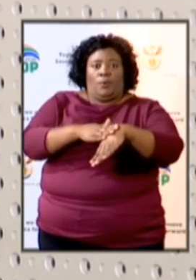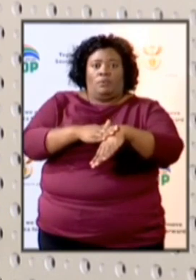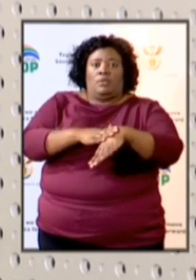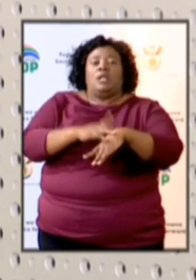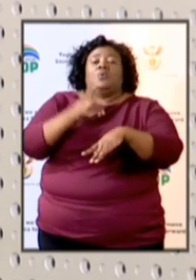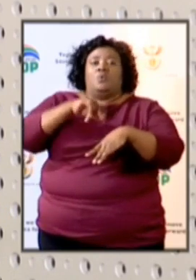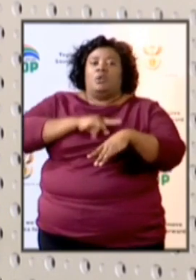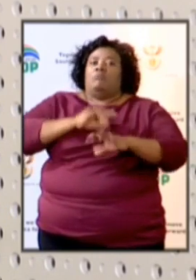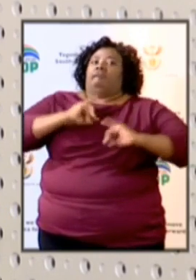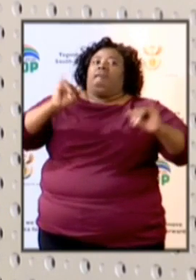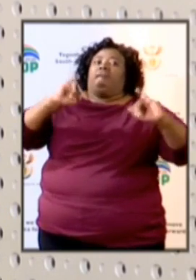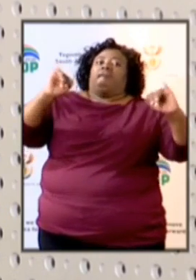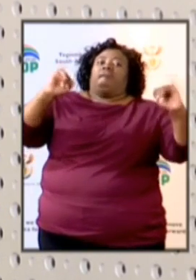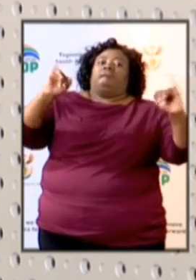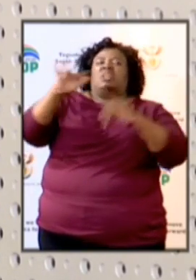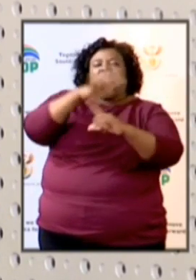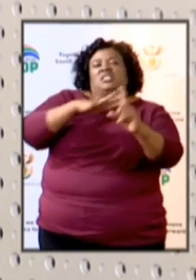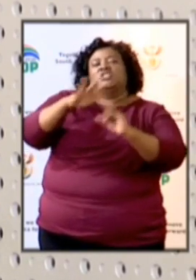into trouble.